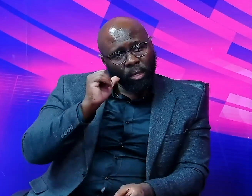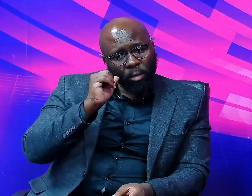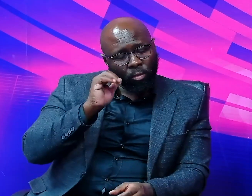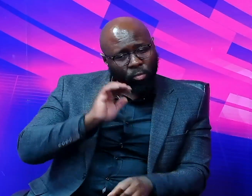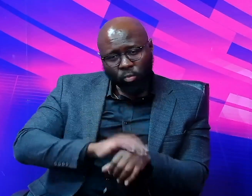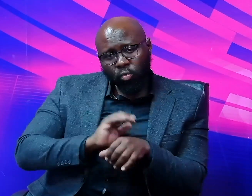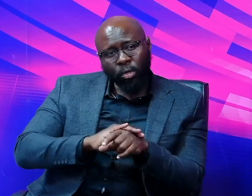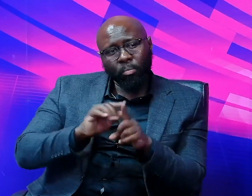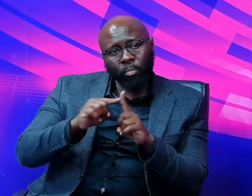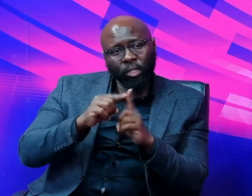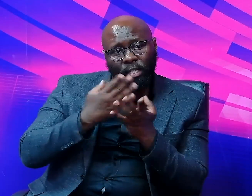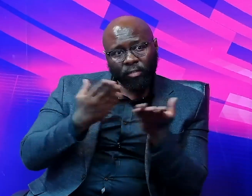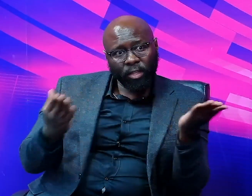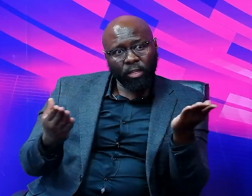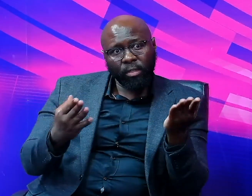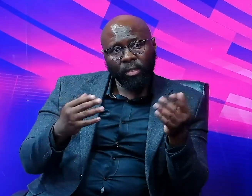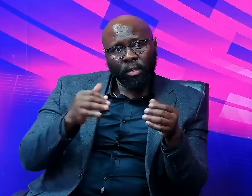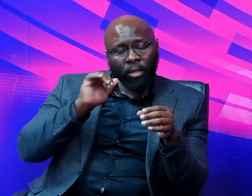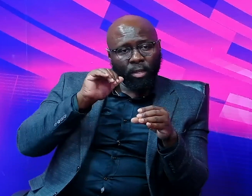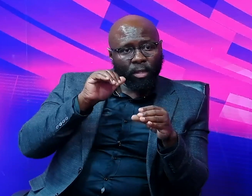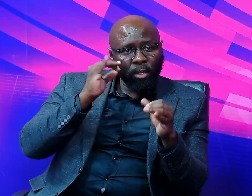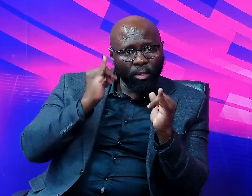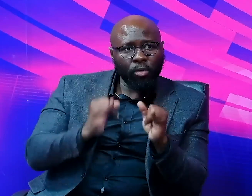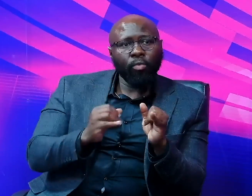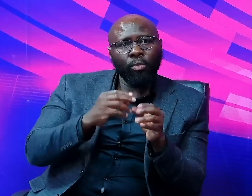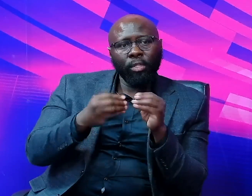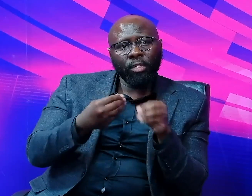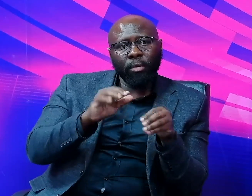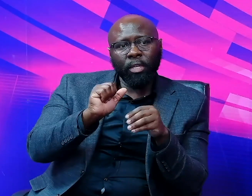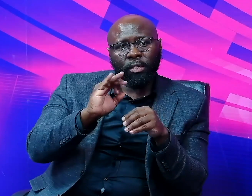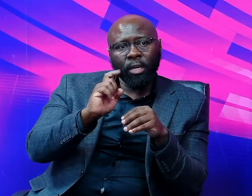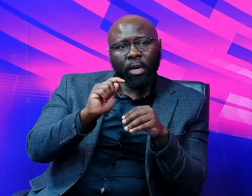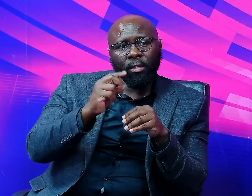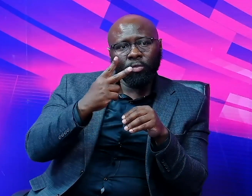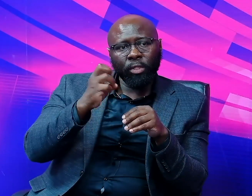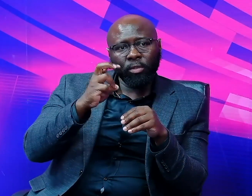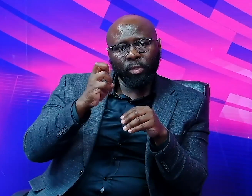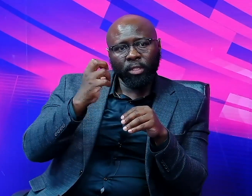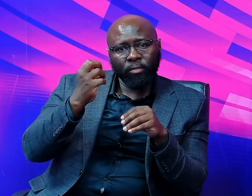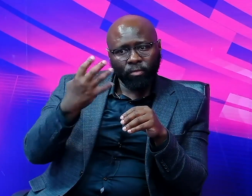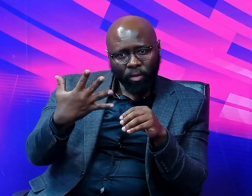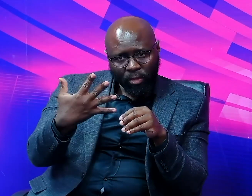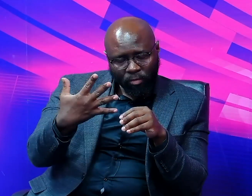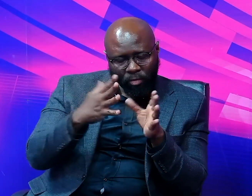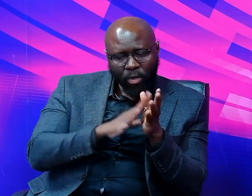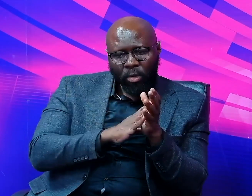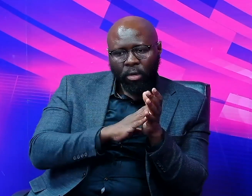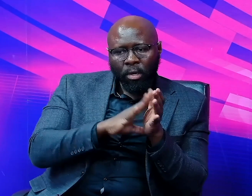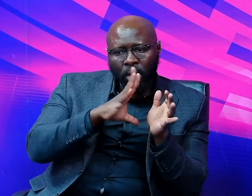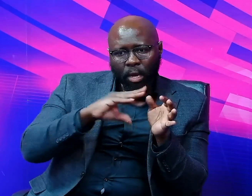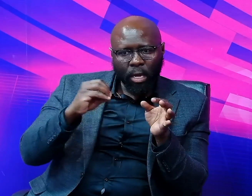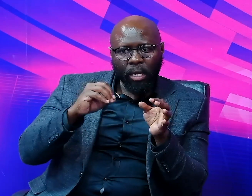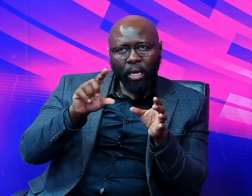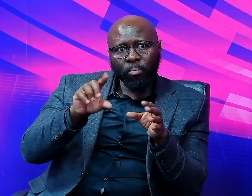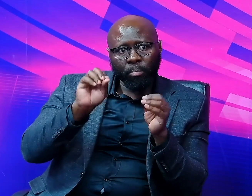We have many good and positive things in the new Disability Act of 2025.